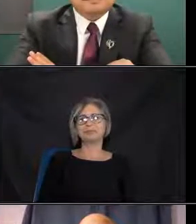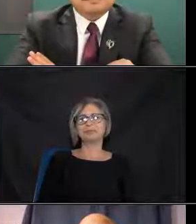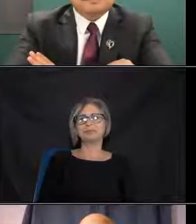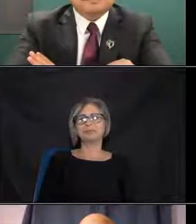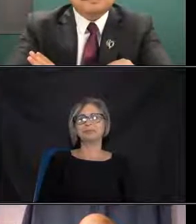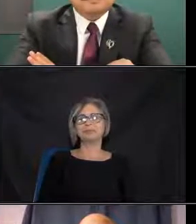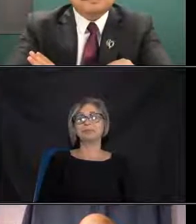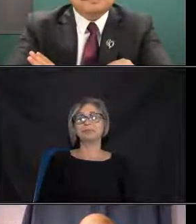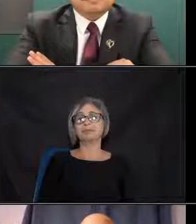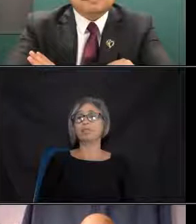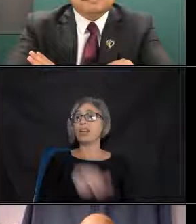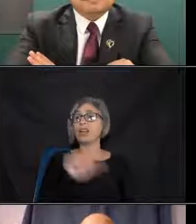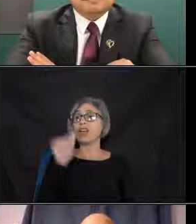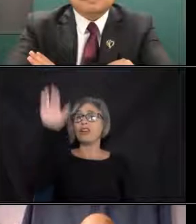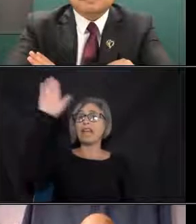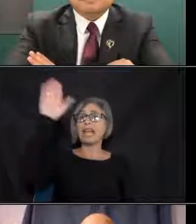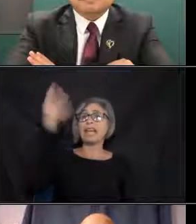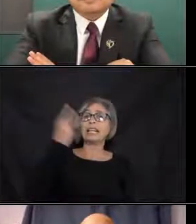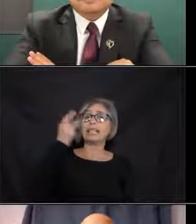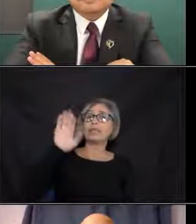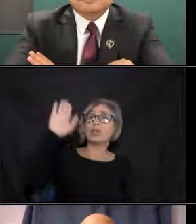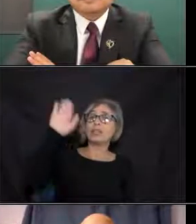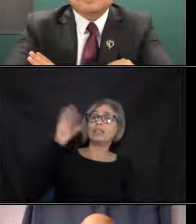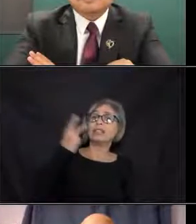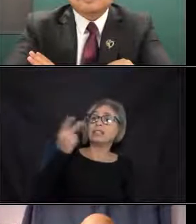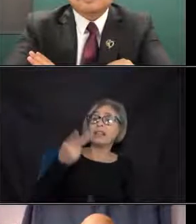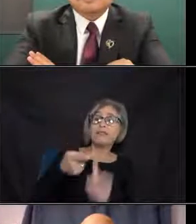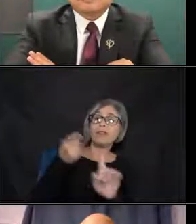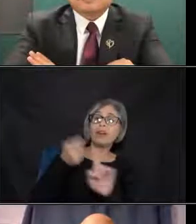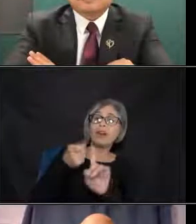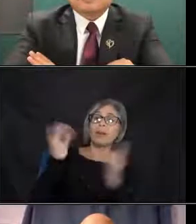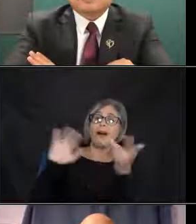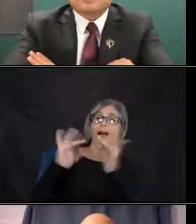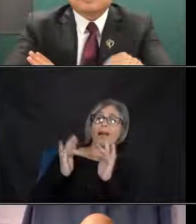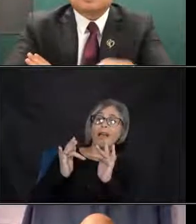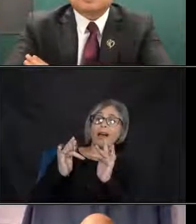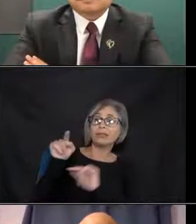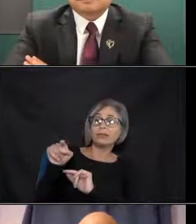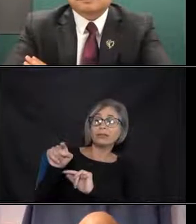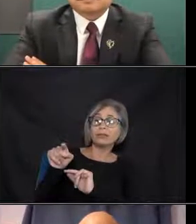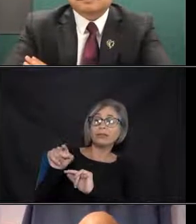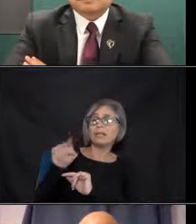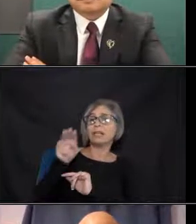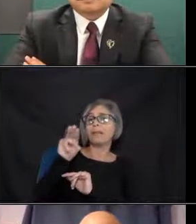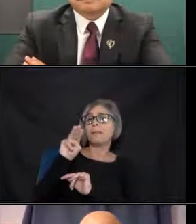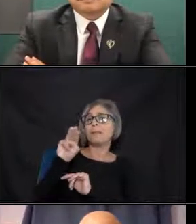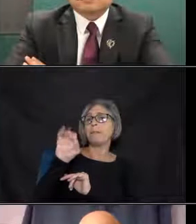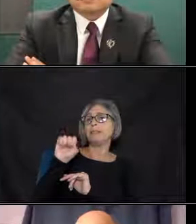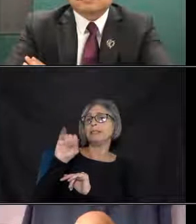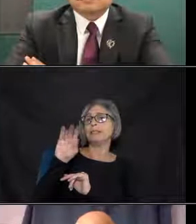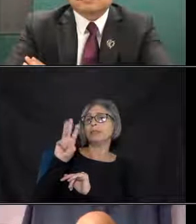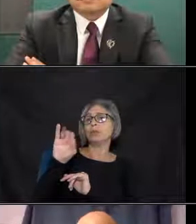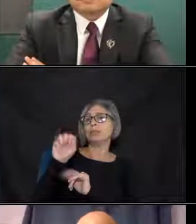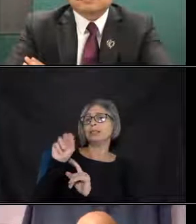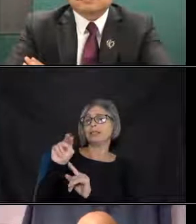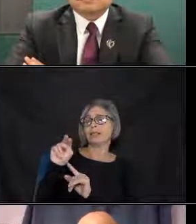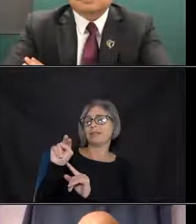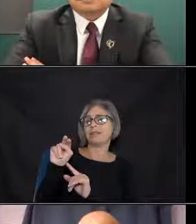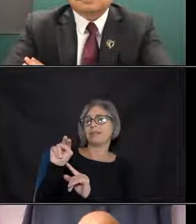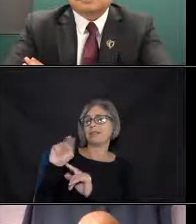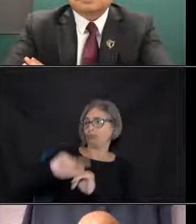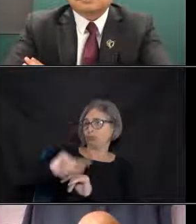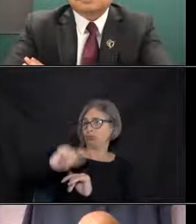All right, anyway, I do see a hand raised from online. Ms. Wilson. I've unmuted